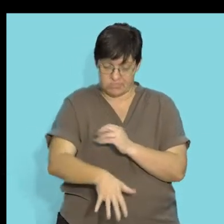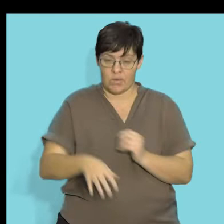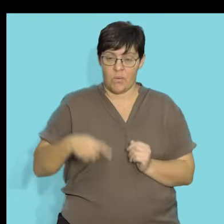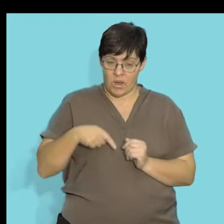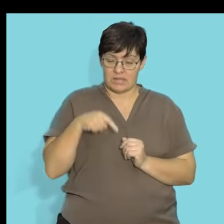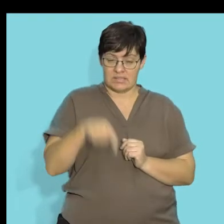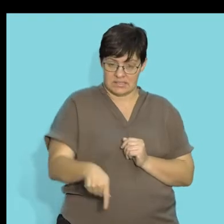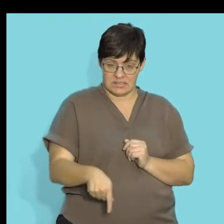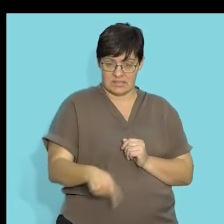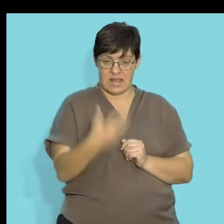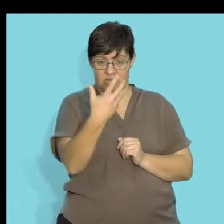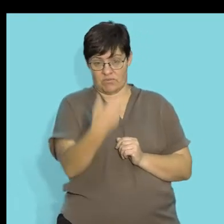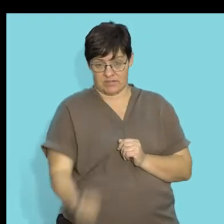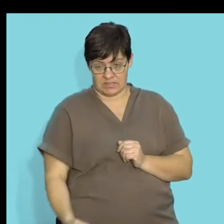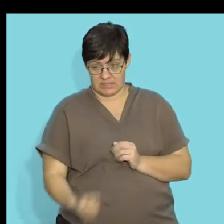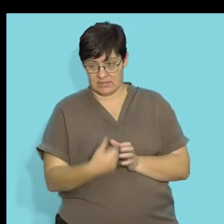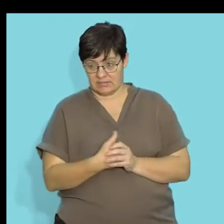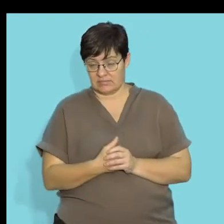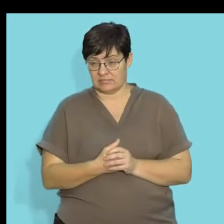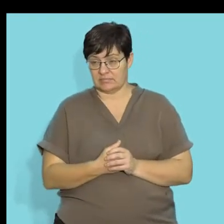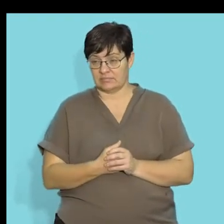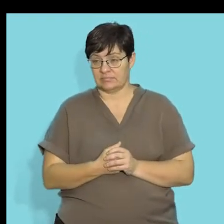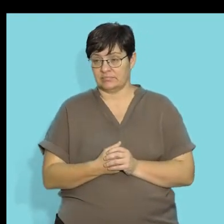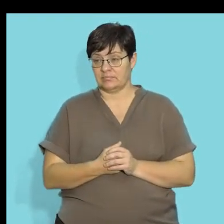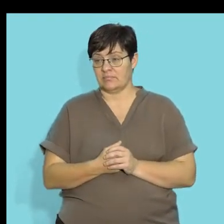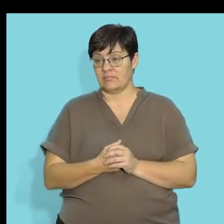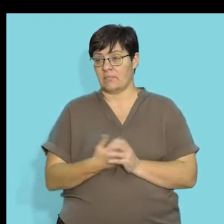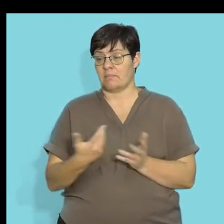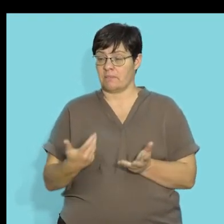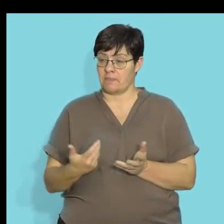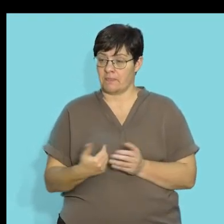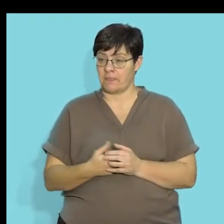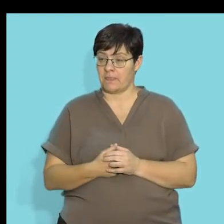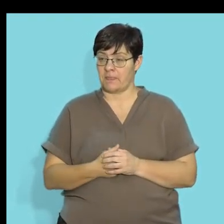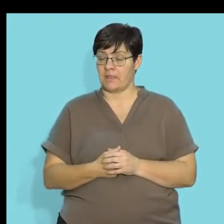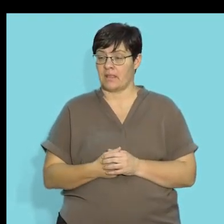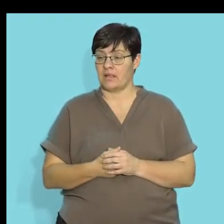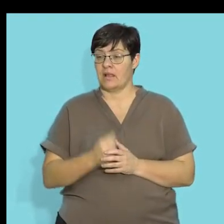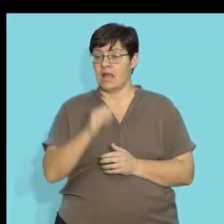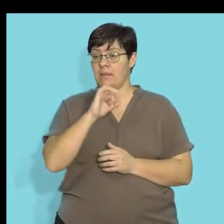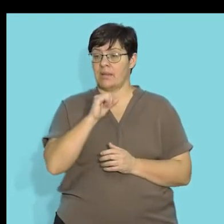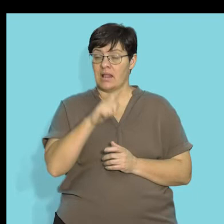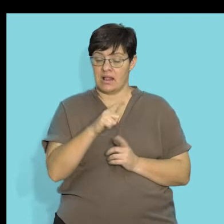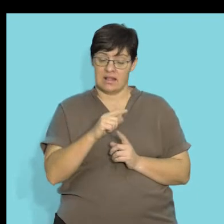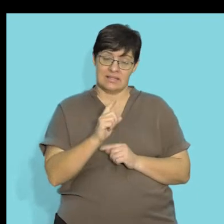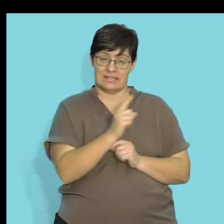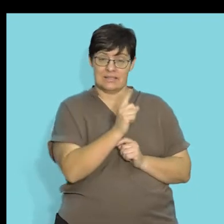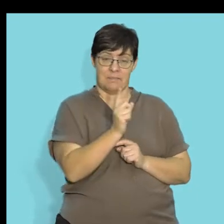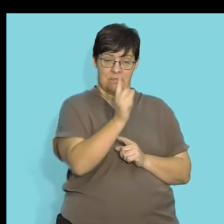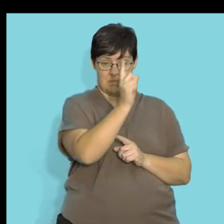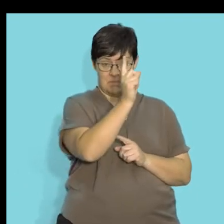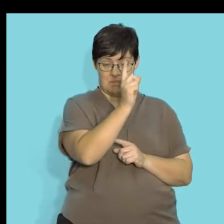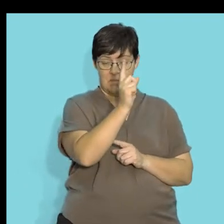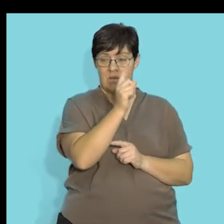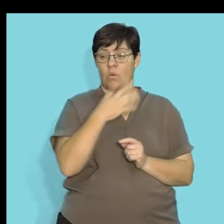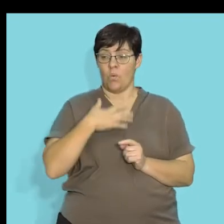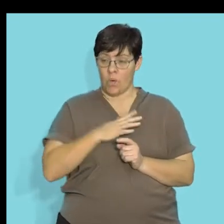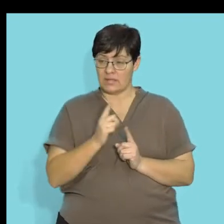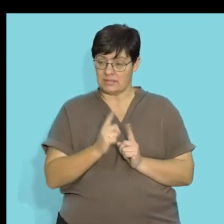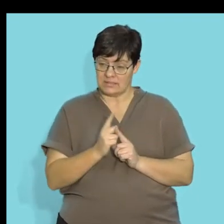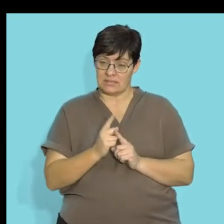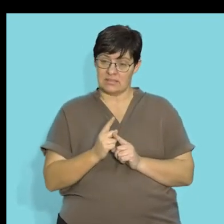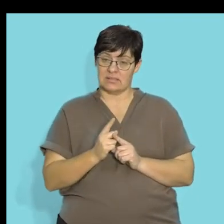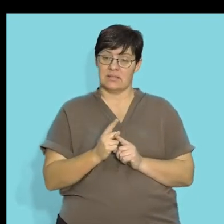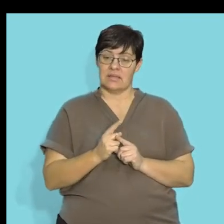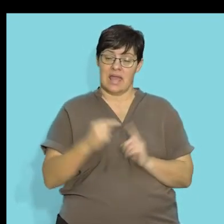direction. So the roots are bending towards gravity, whereas the apical stems or radicals tend